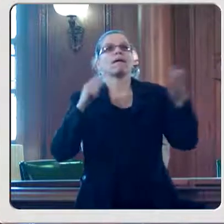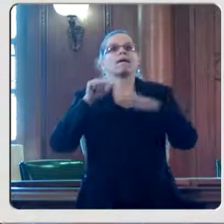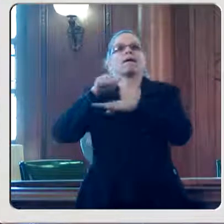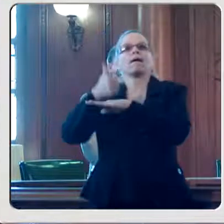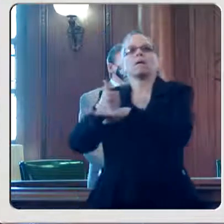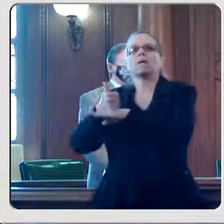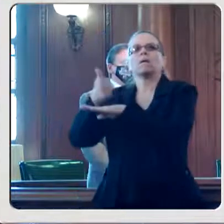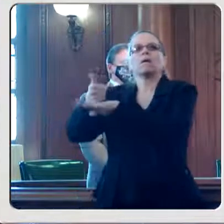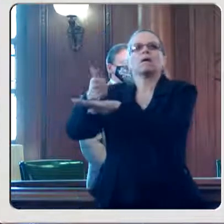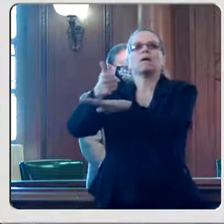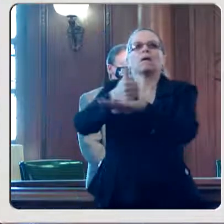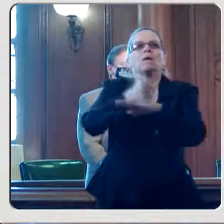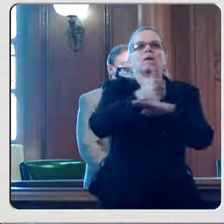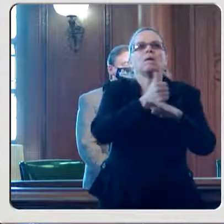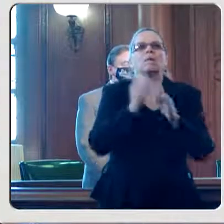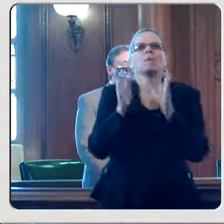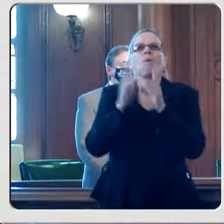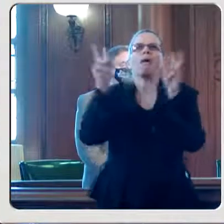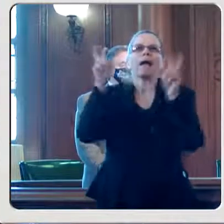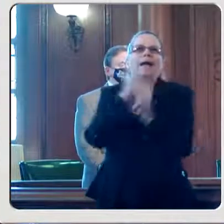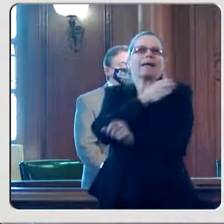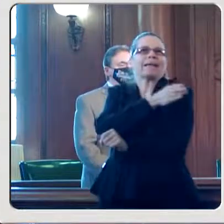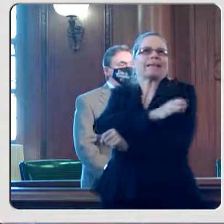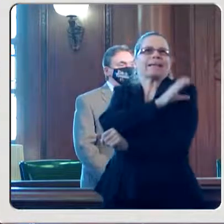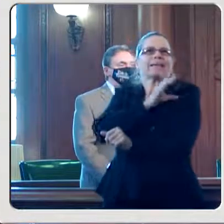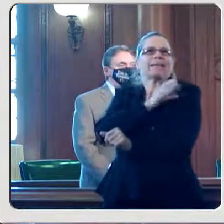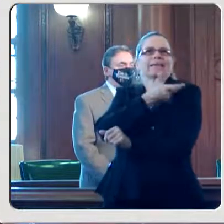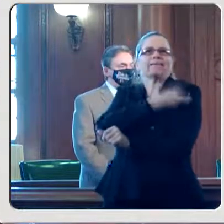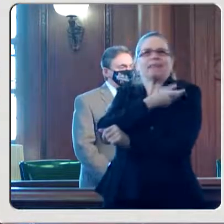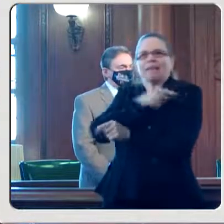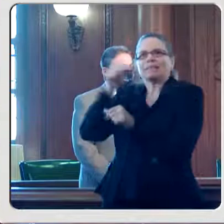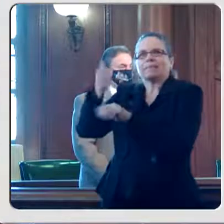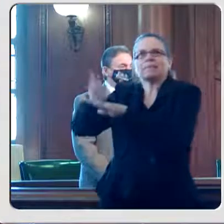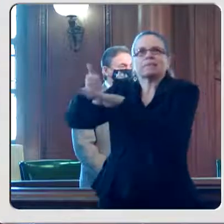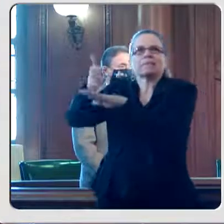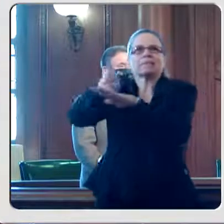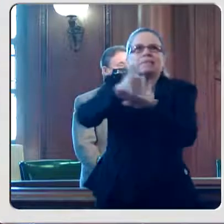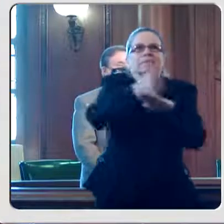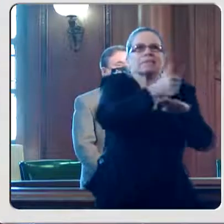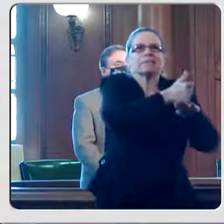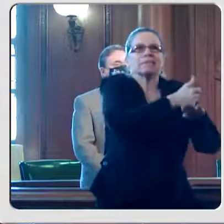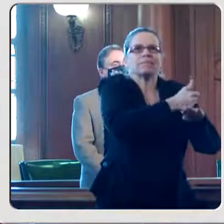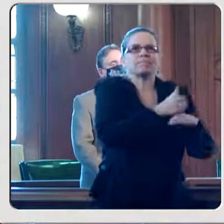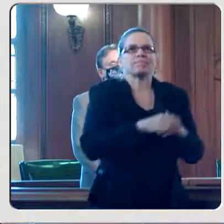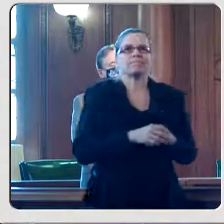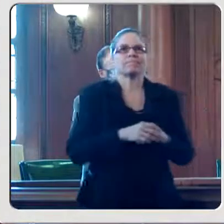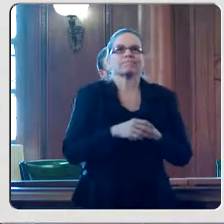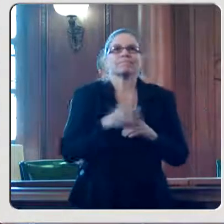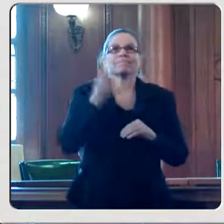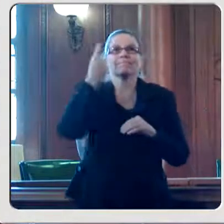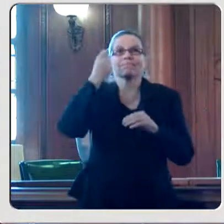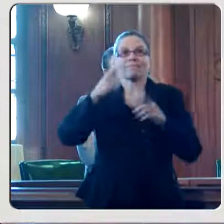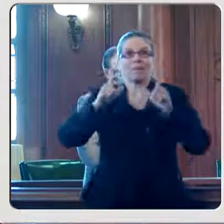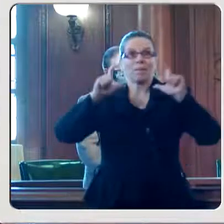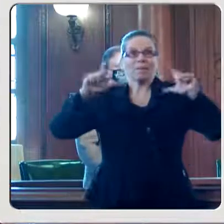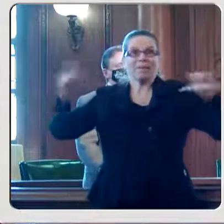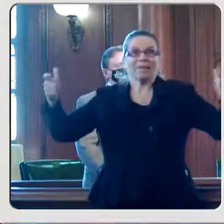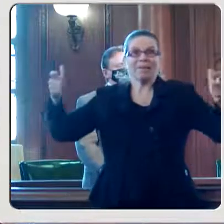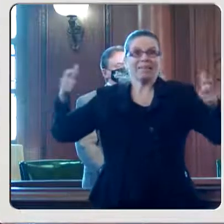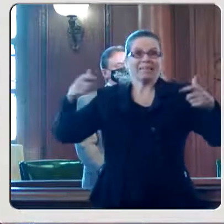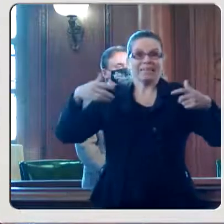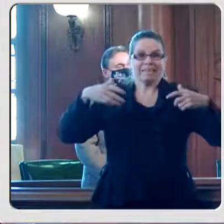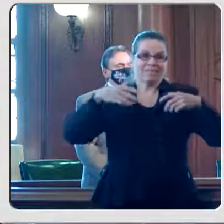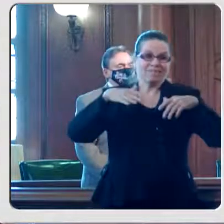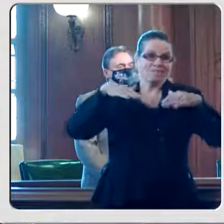clinics. We will not be able, because of capacity, to do large ones, but we do believe that on a